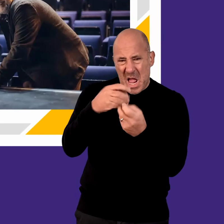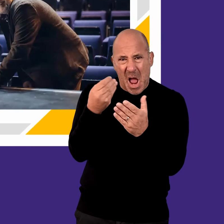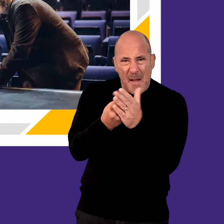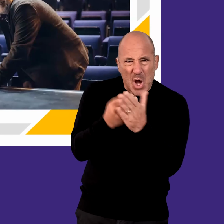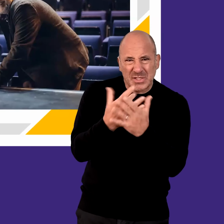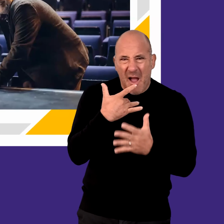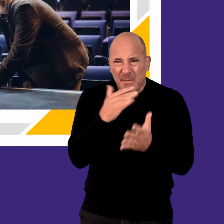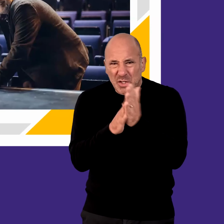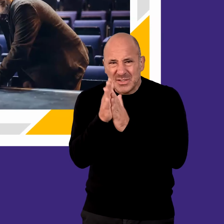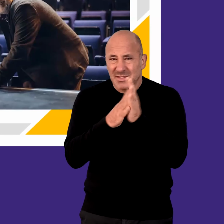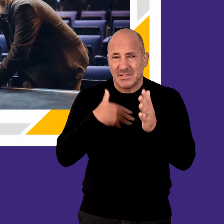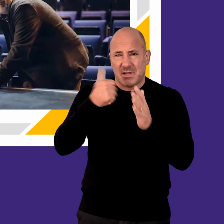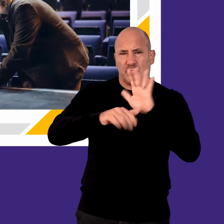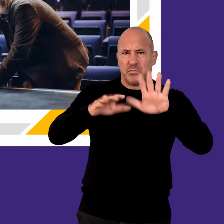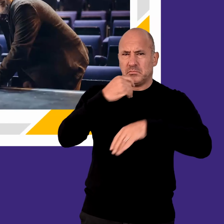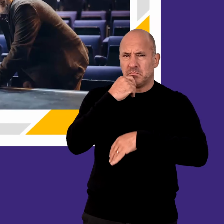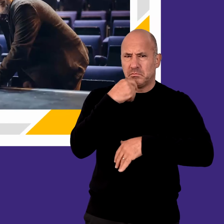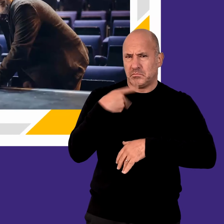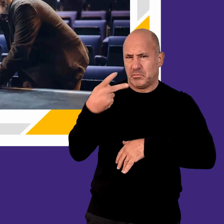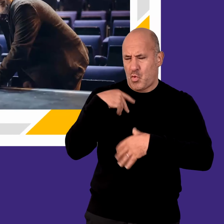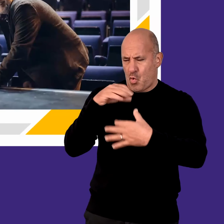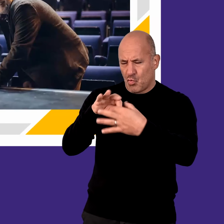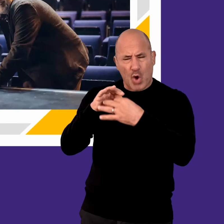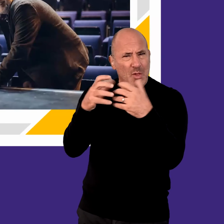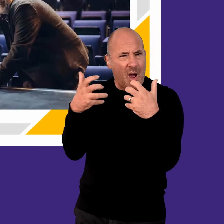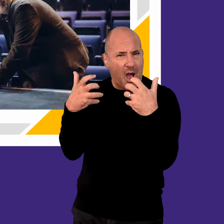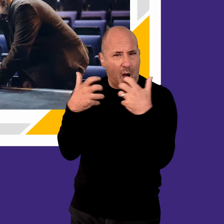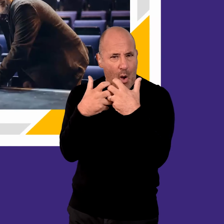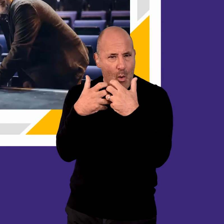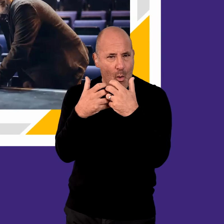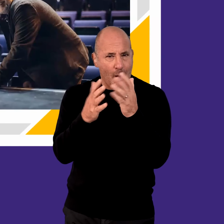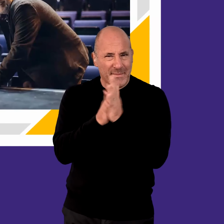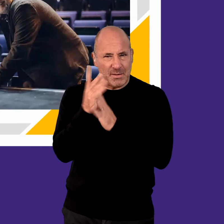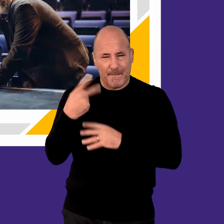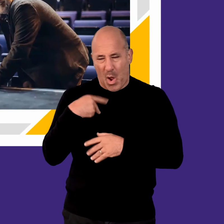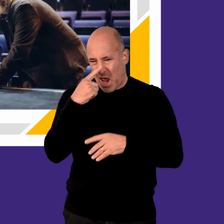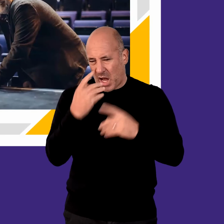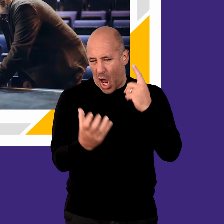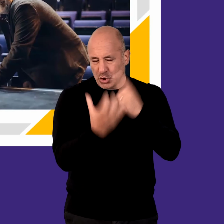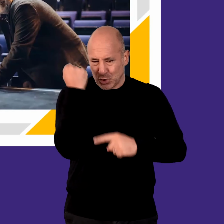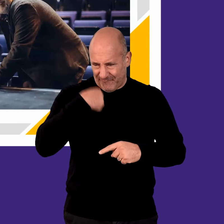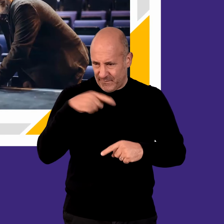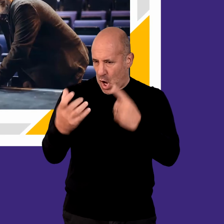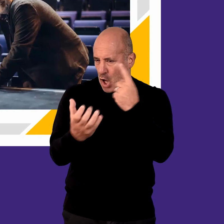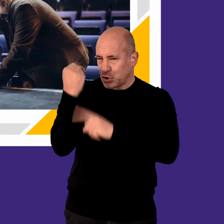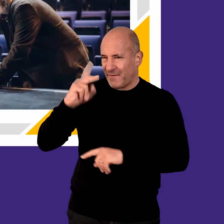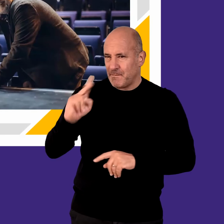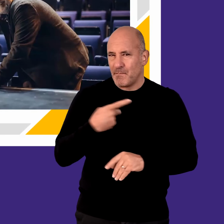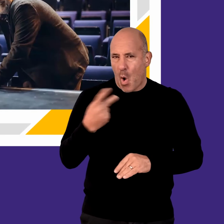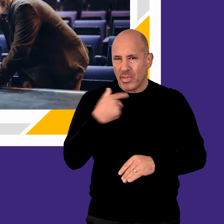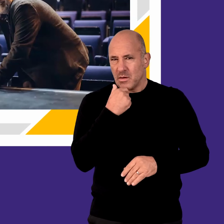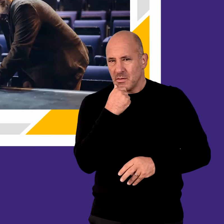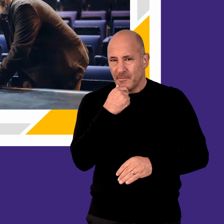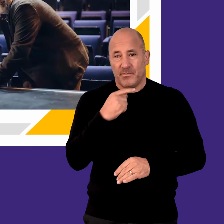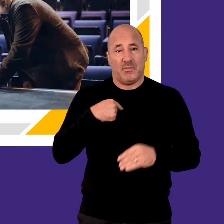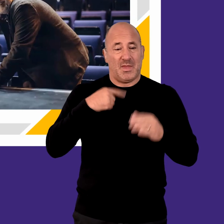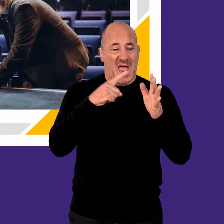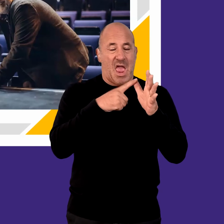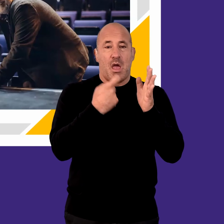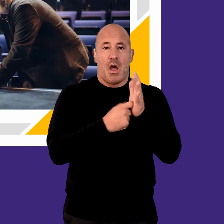can we get out of this? Our starting point was to think, how can we work together in a way that helps us both achieve what we want